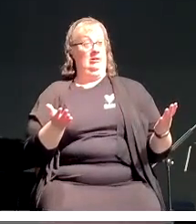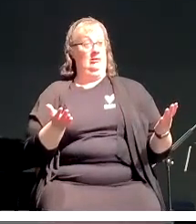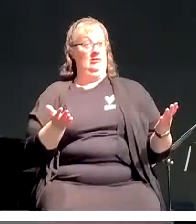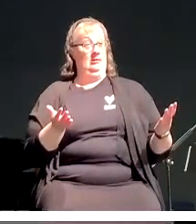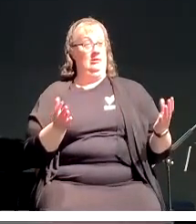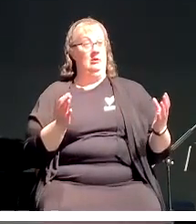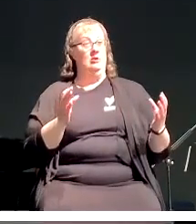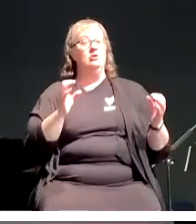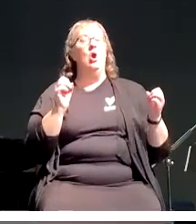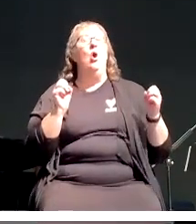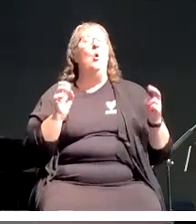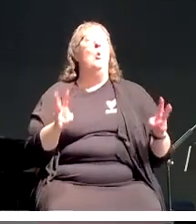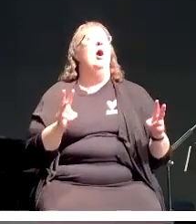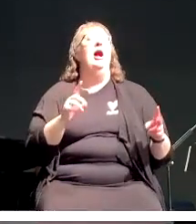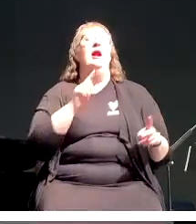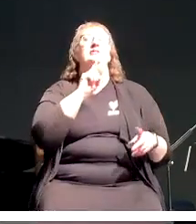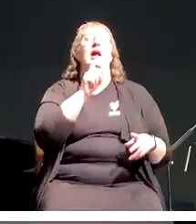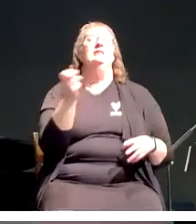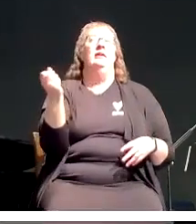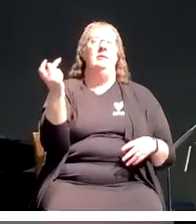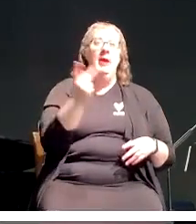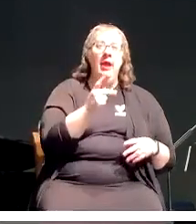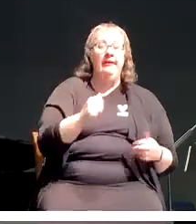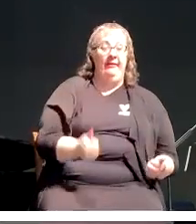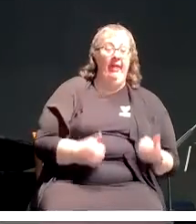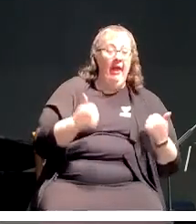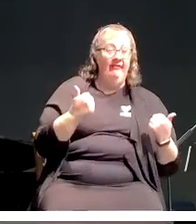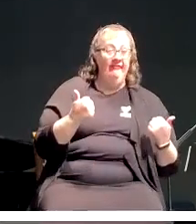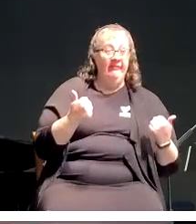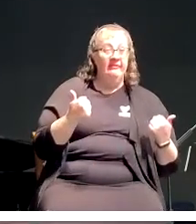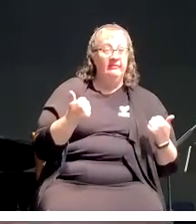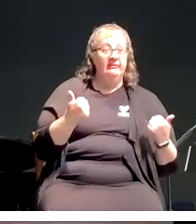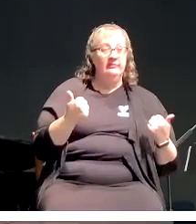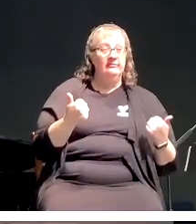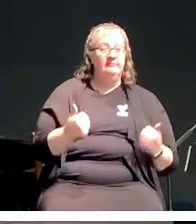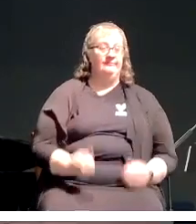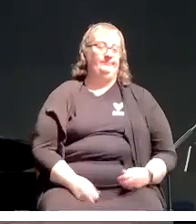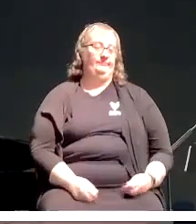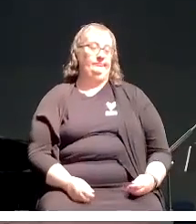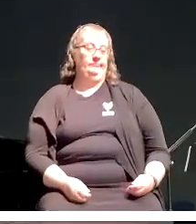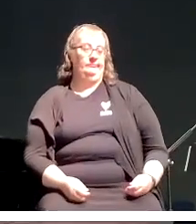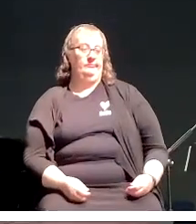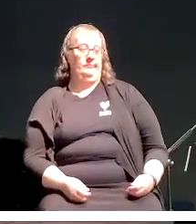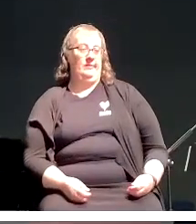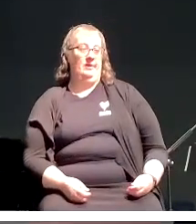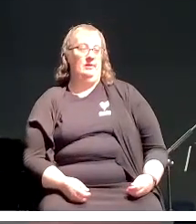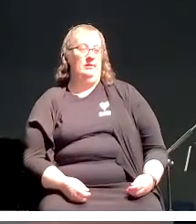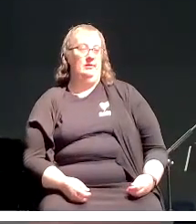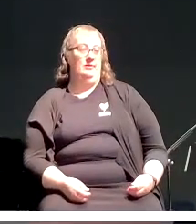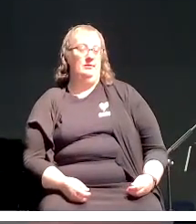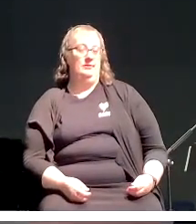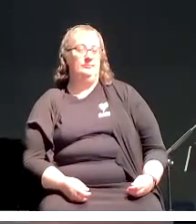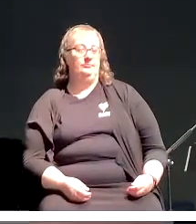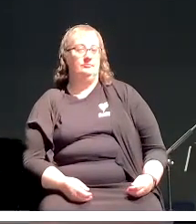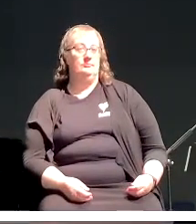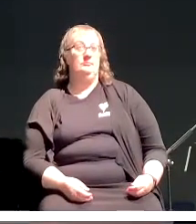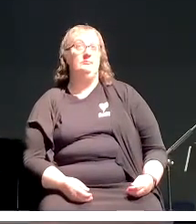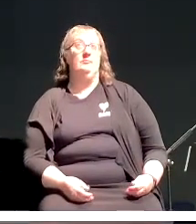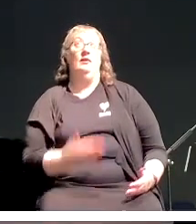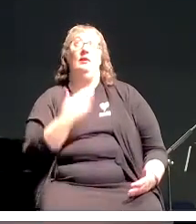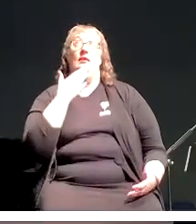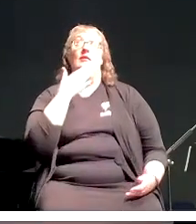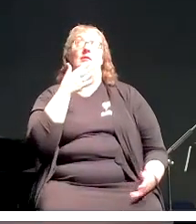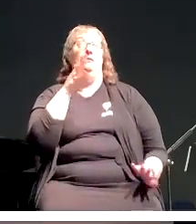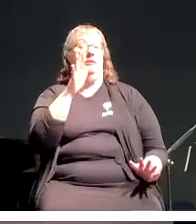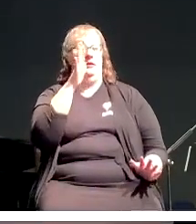no way that he's actually back and alive. Thank God it was Jesus and not me at this point. I think